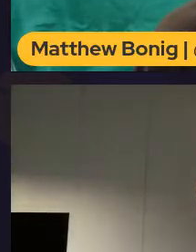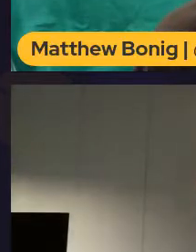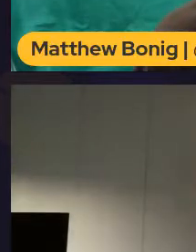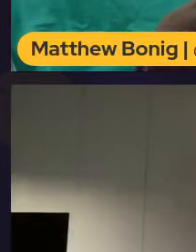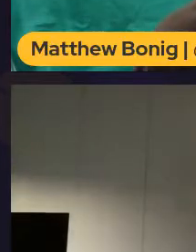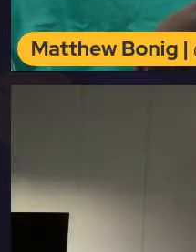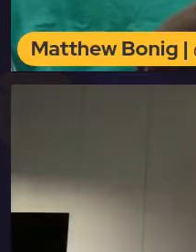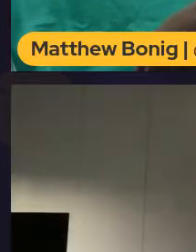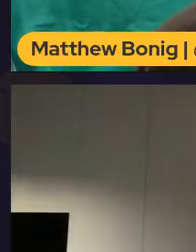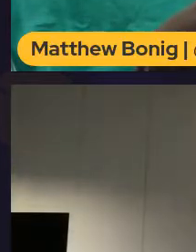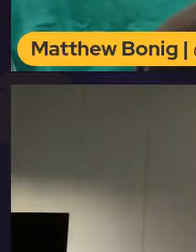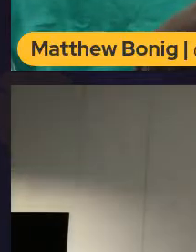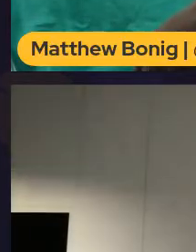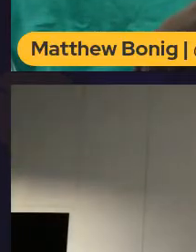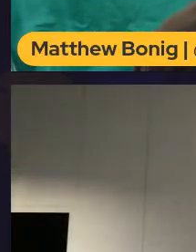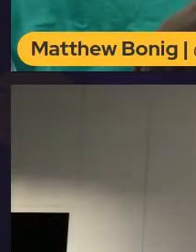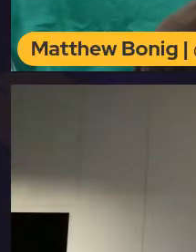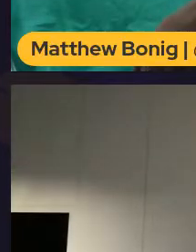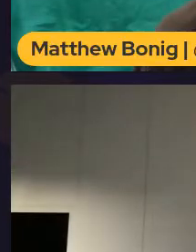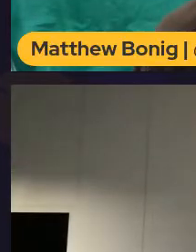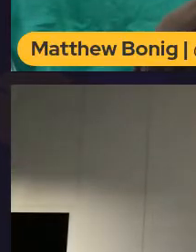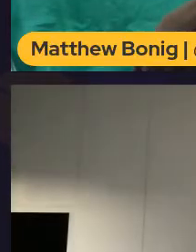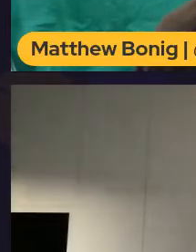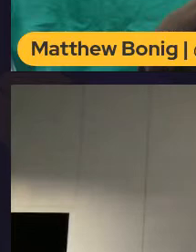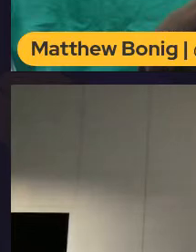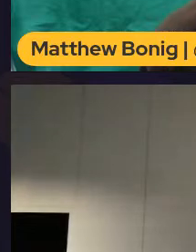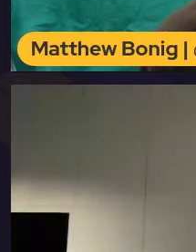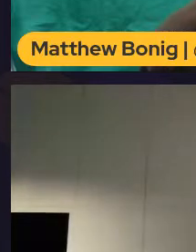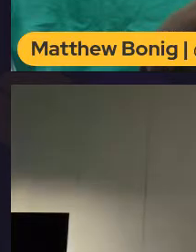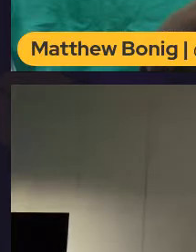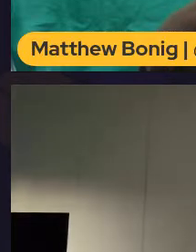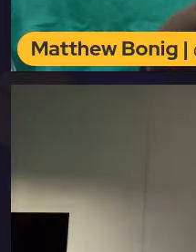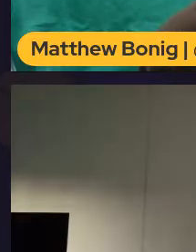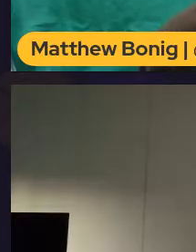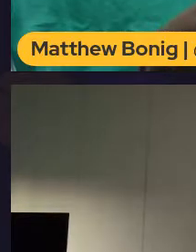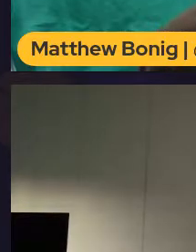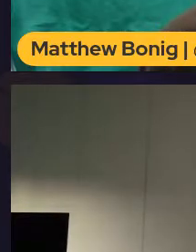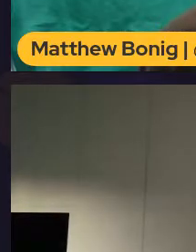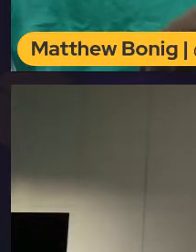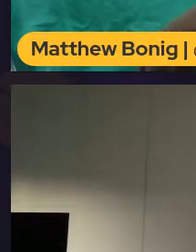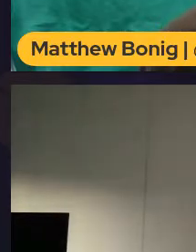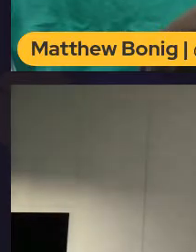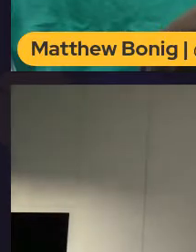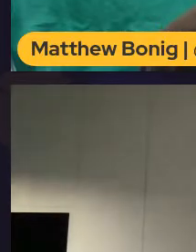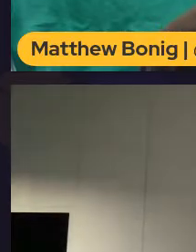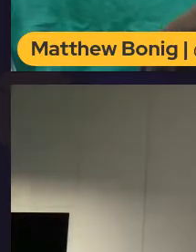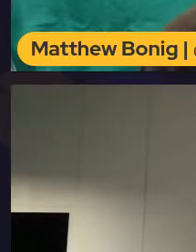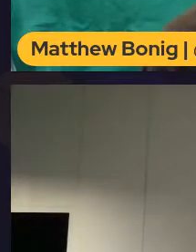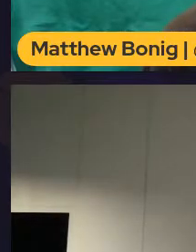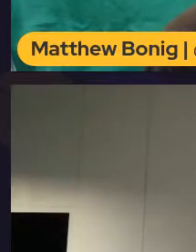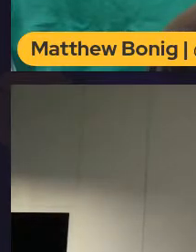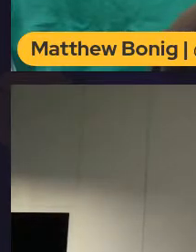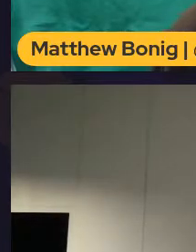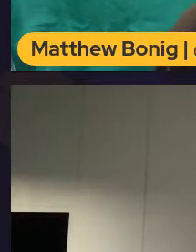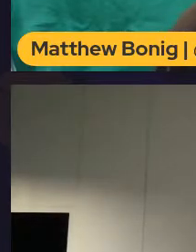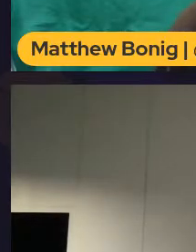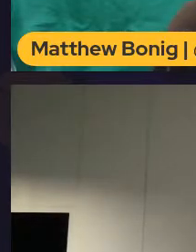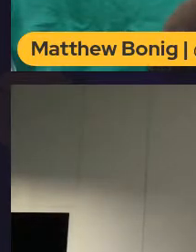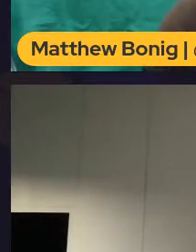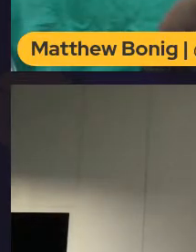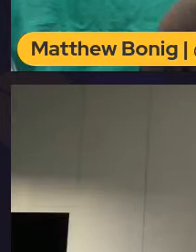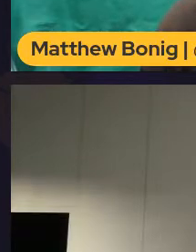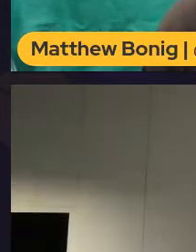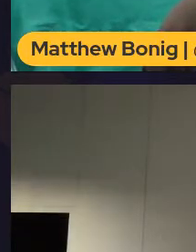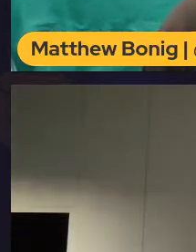production ready. If you're using Projen, it's a very early stage in the project, and the thing